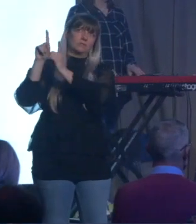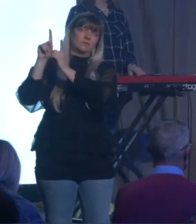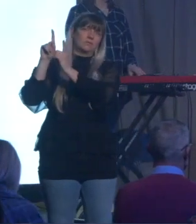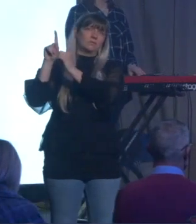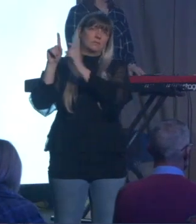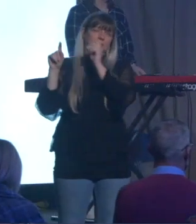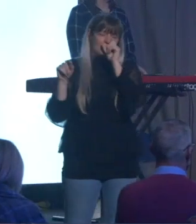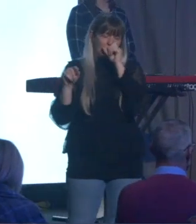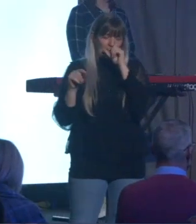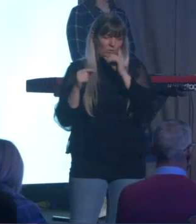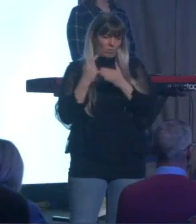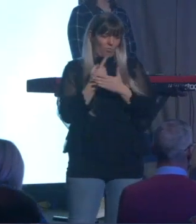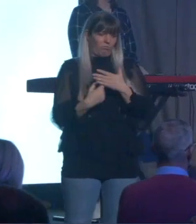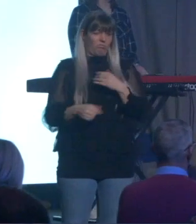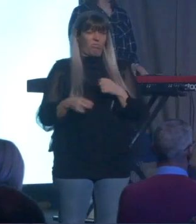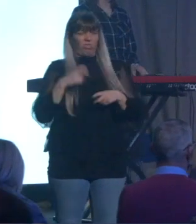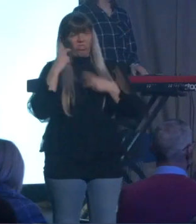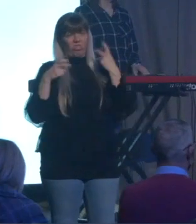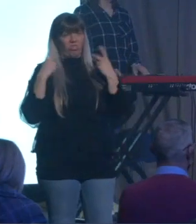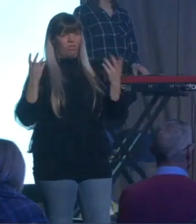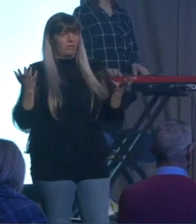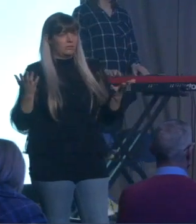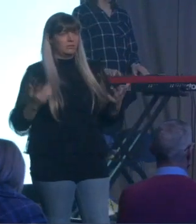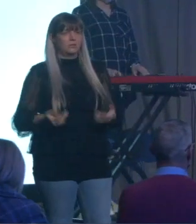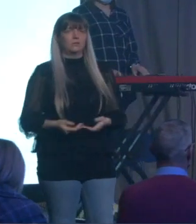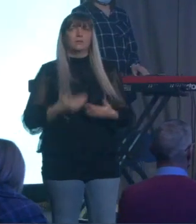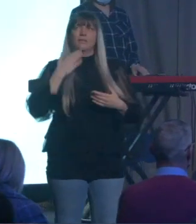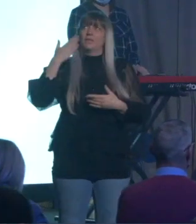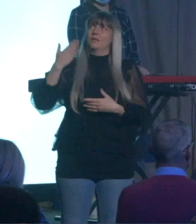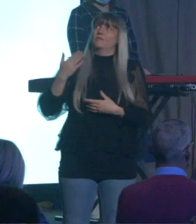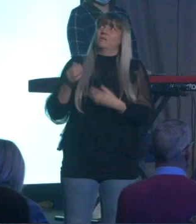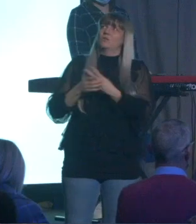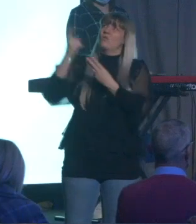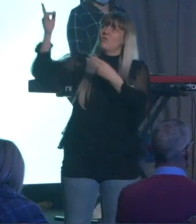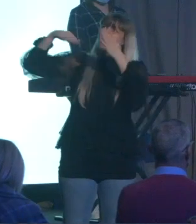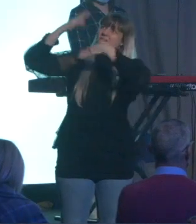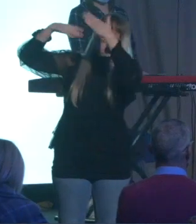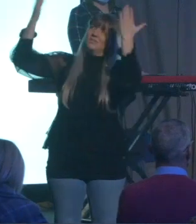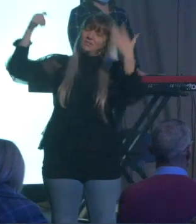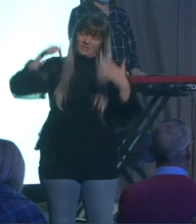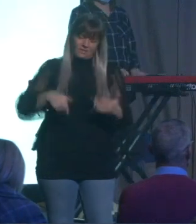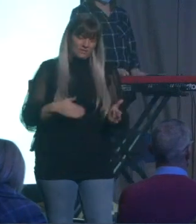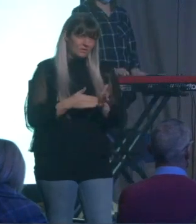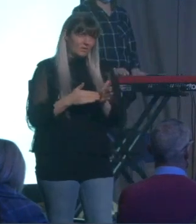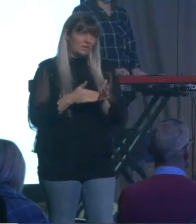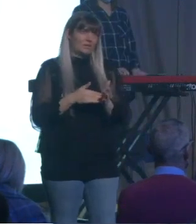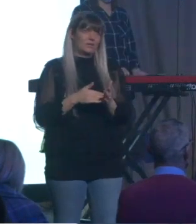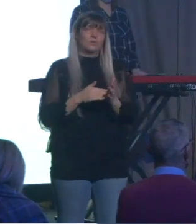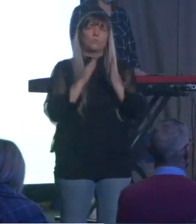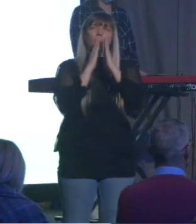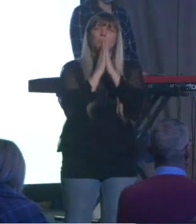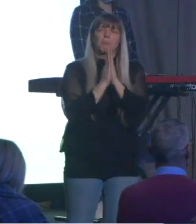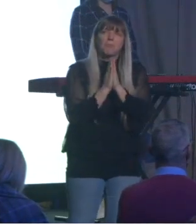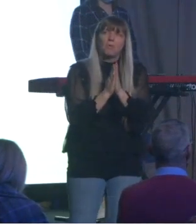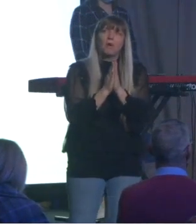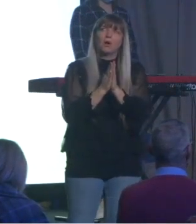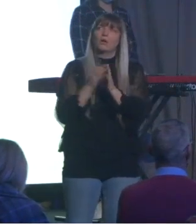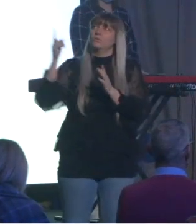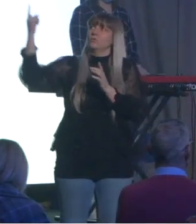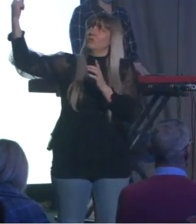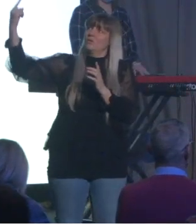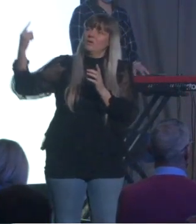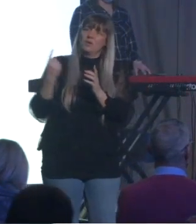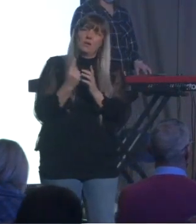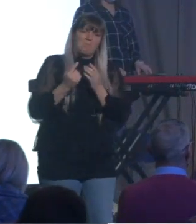or whisper up into the air. We thank you that the God of heaven is in this place today. And so, Father, I pray that you would minister to hearts. I pray that you would equip, you